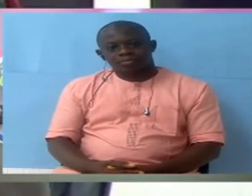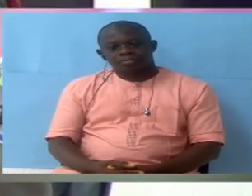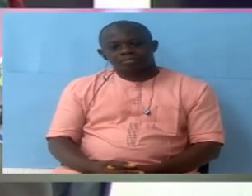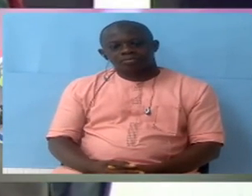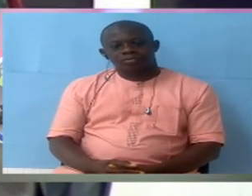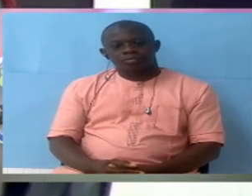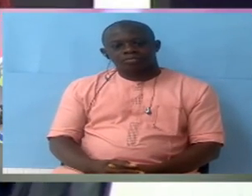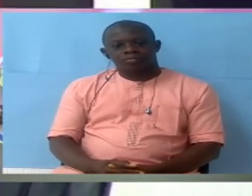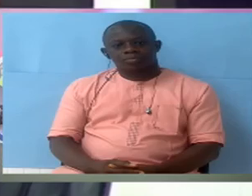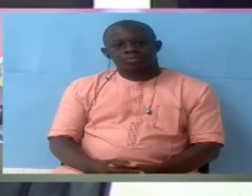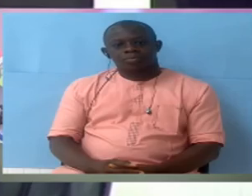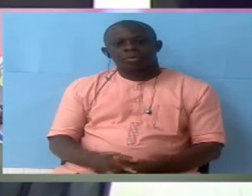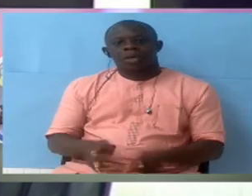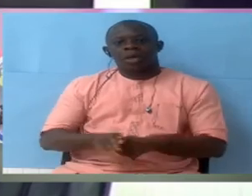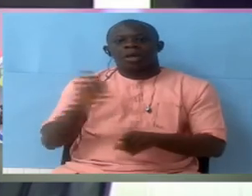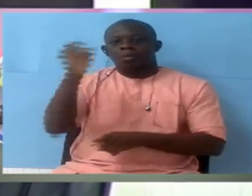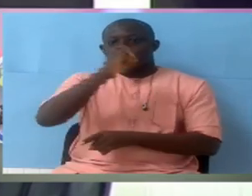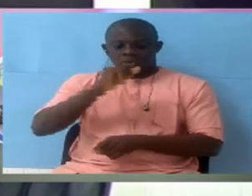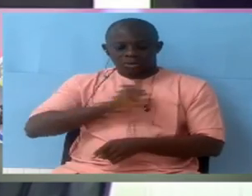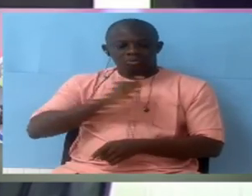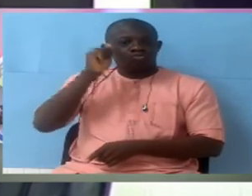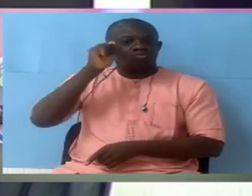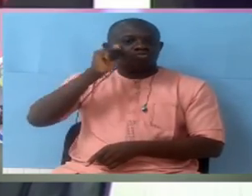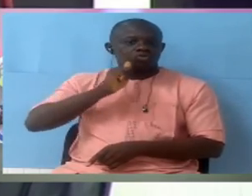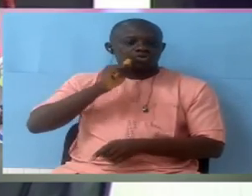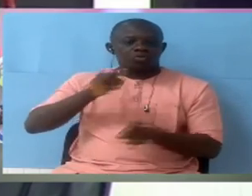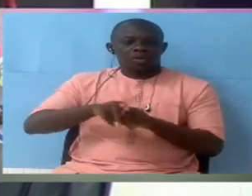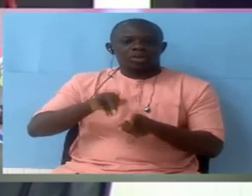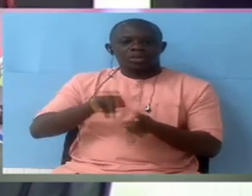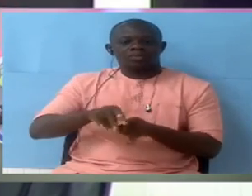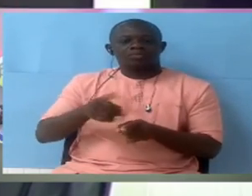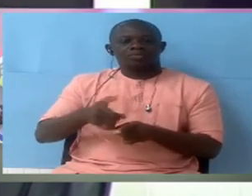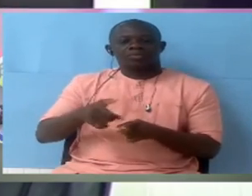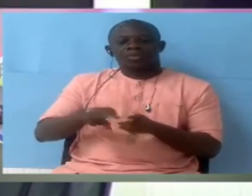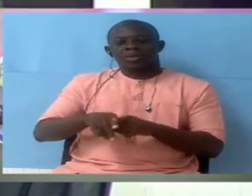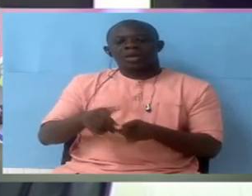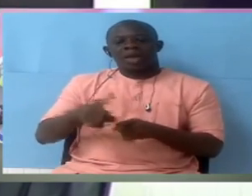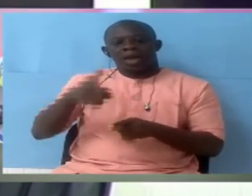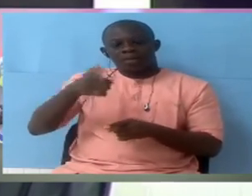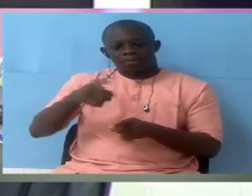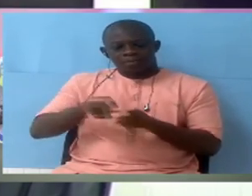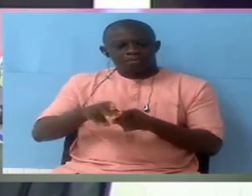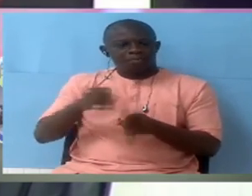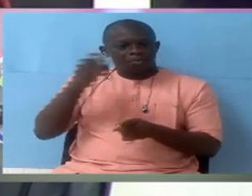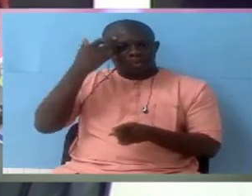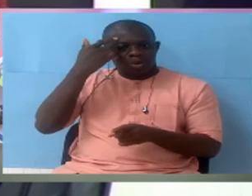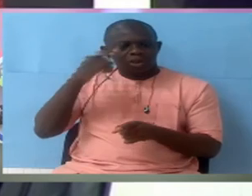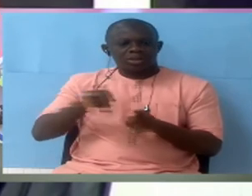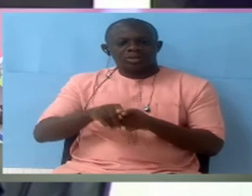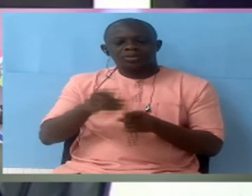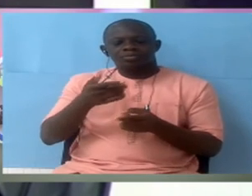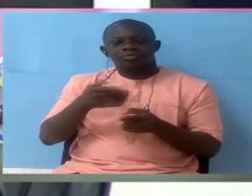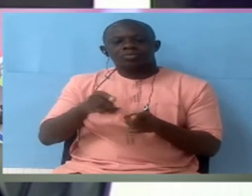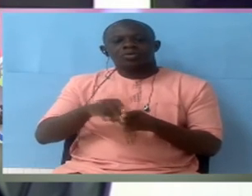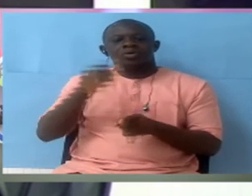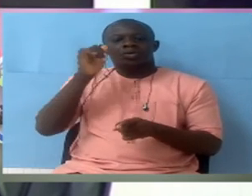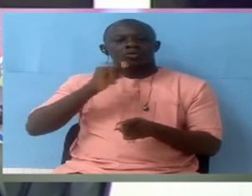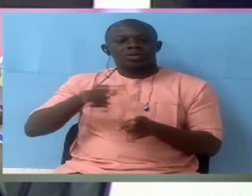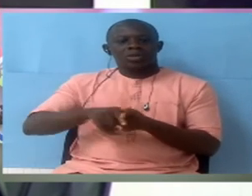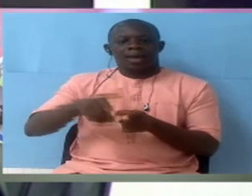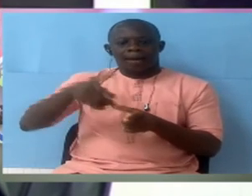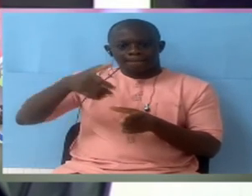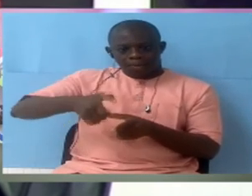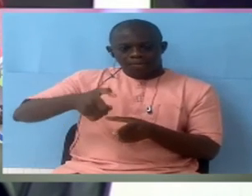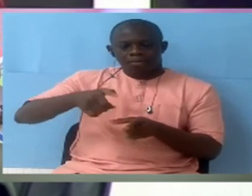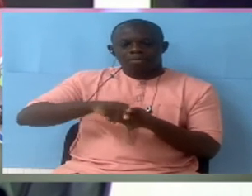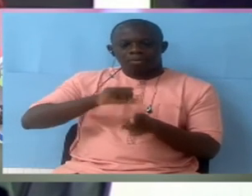Because he even used plier. And after the fragile plier. Slip my flesh and was trying to. Tell the keeper so my